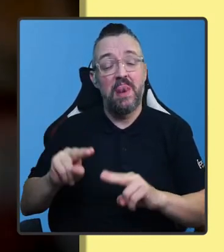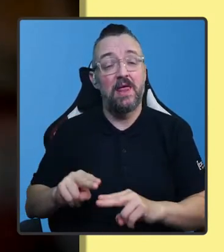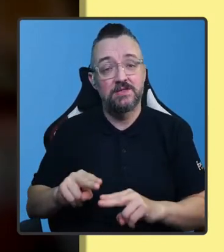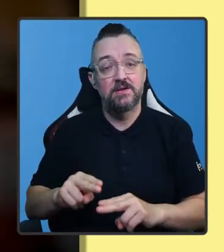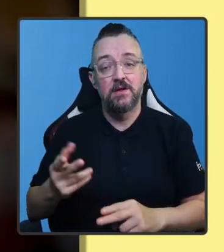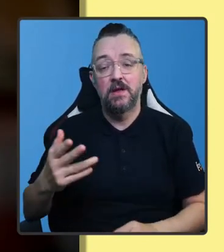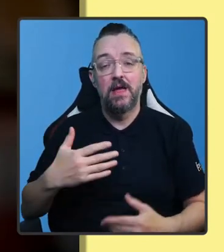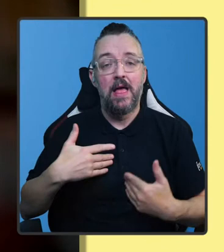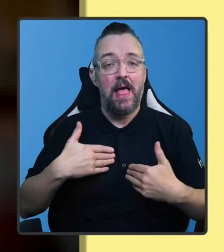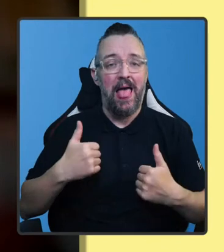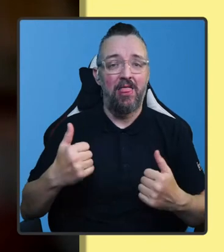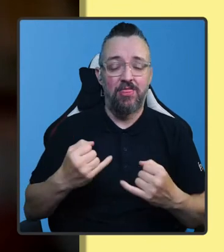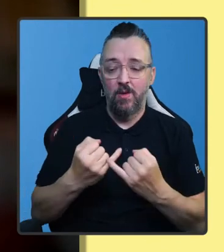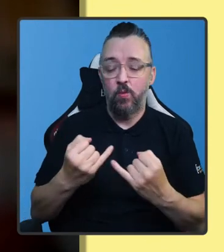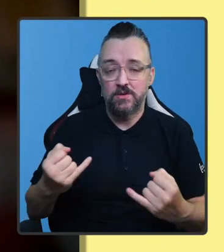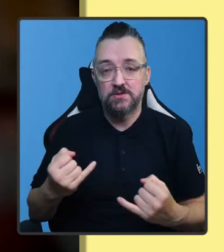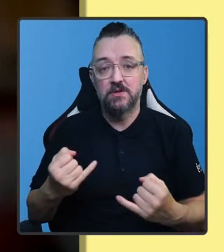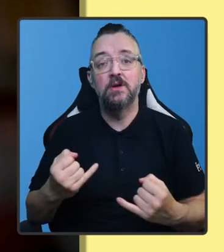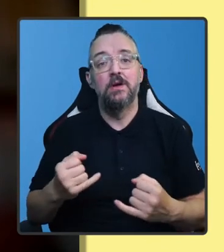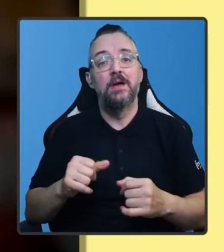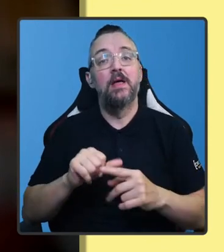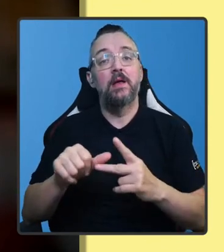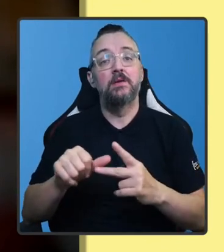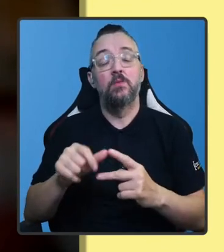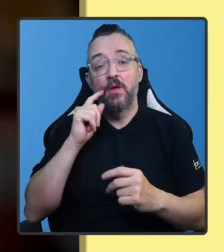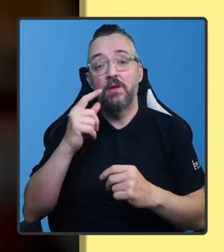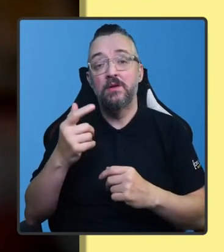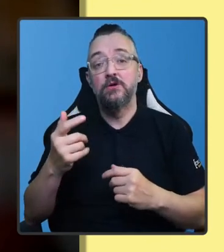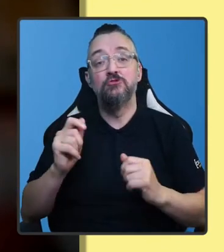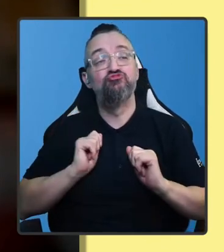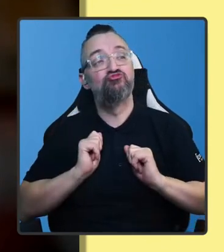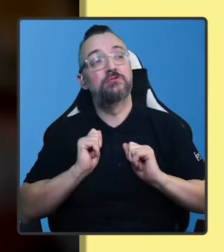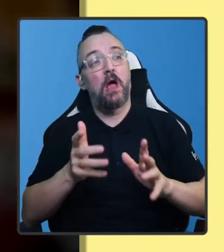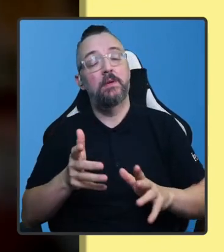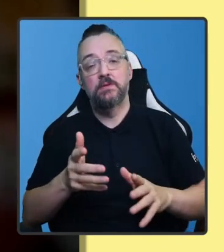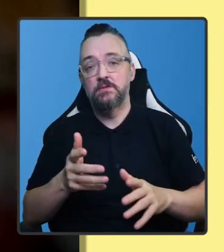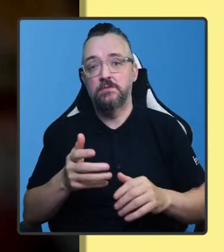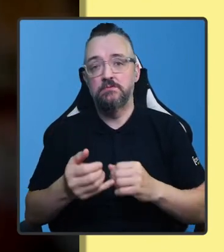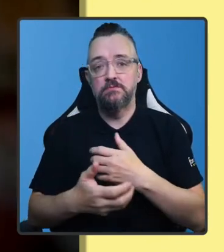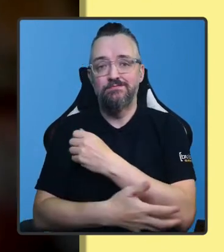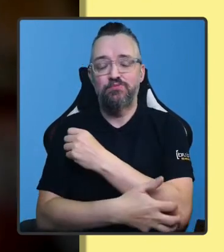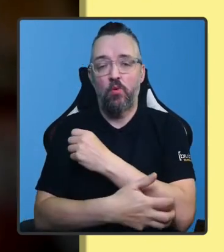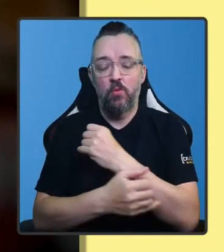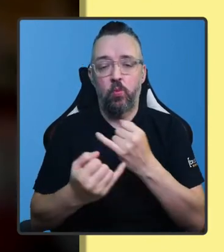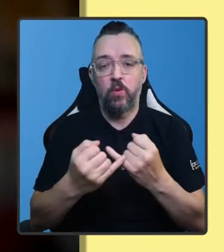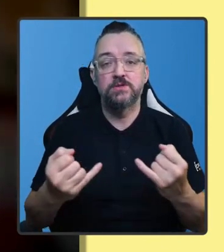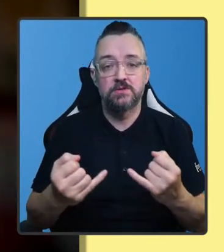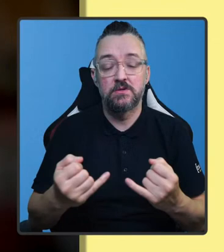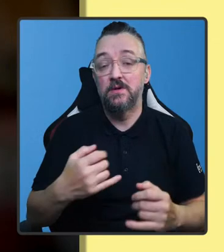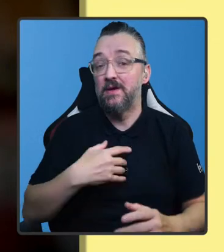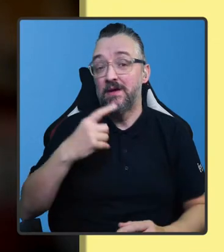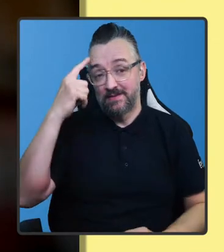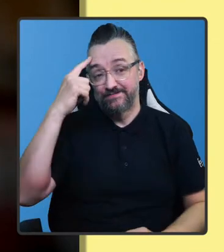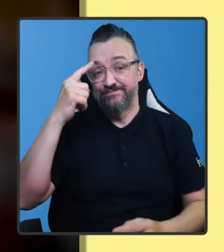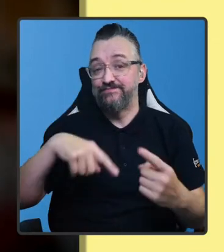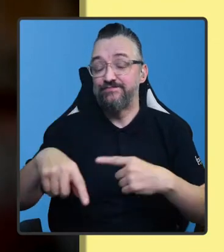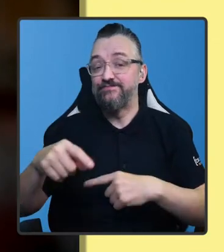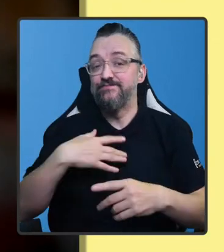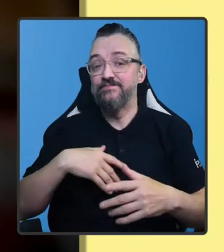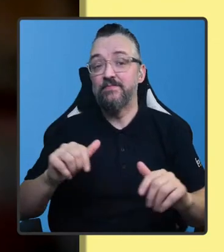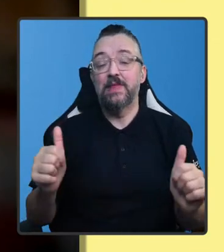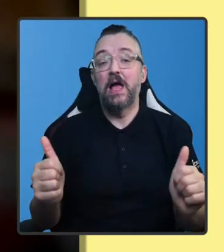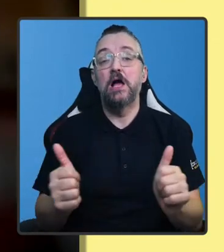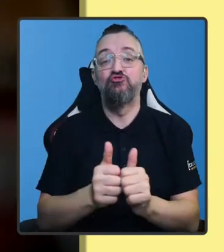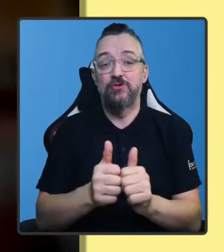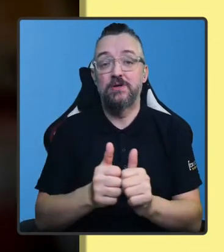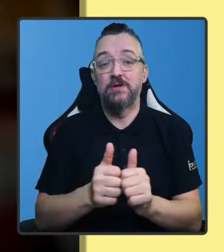health, and eventually end up being poorer in retirement as well? We think it's time to agree that this status quo is